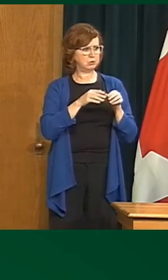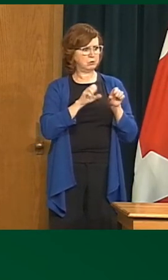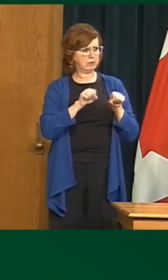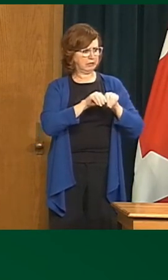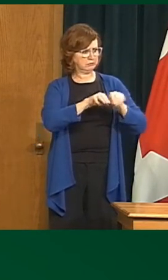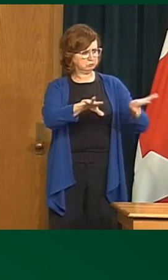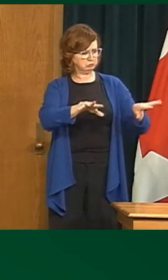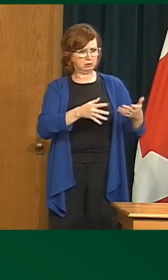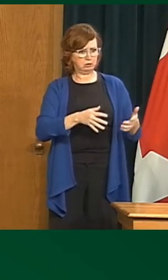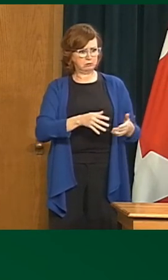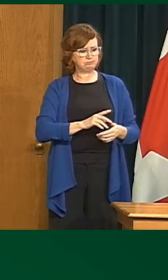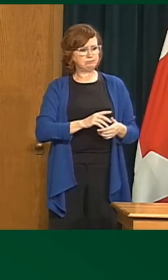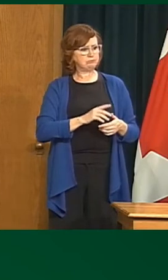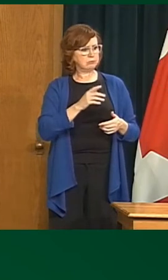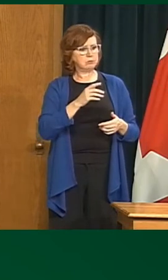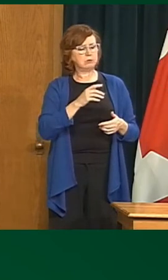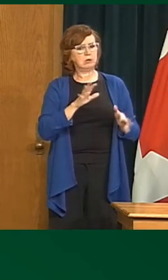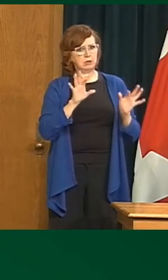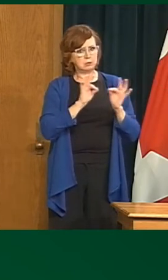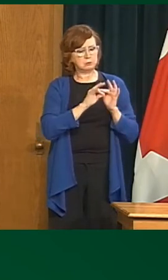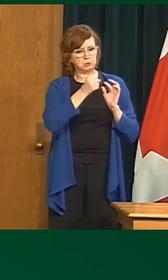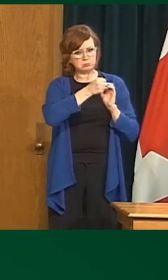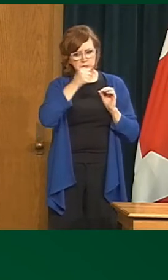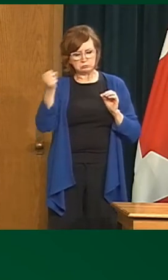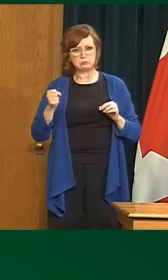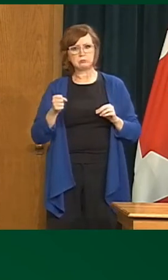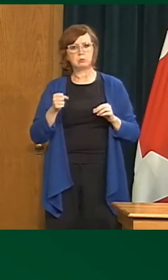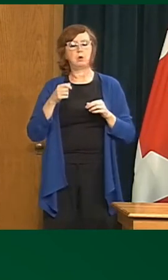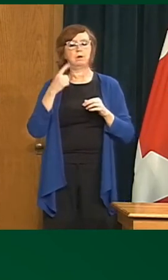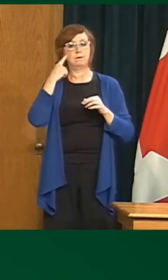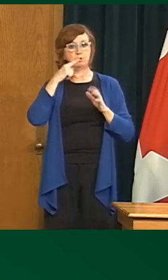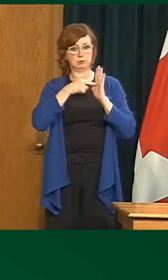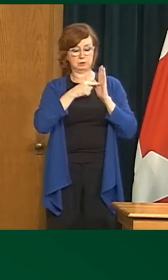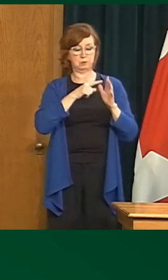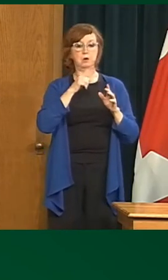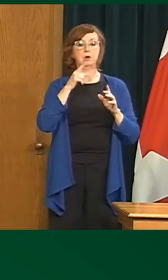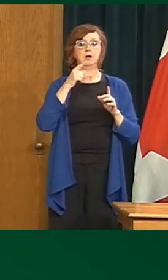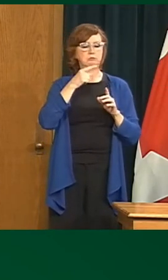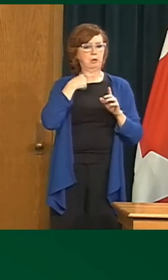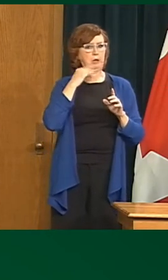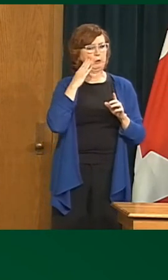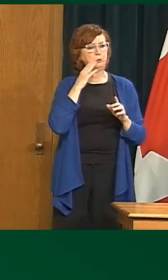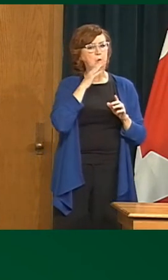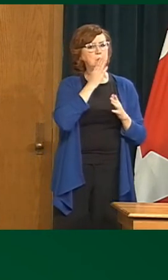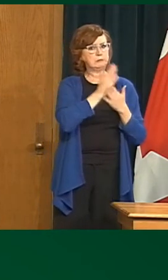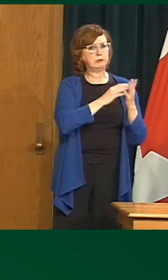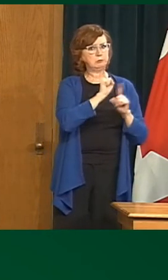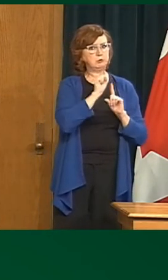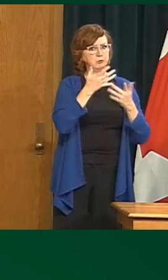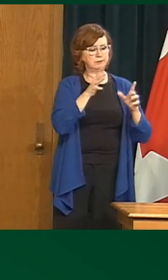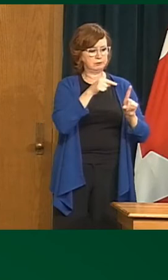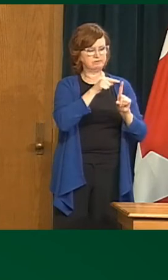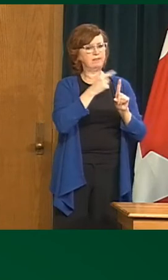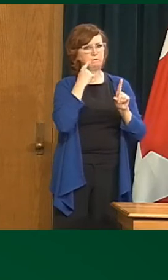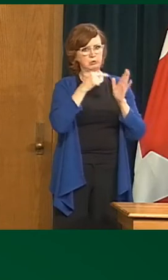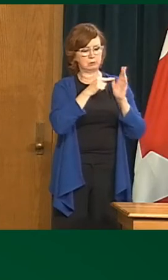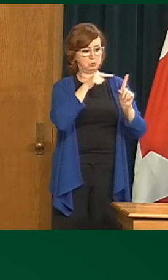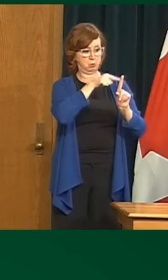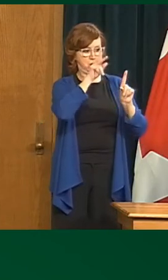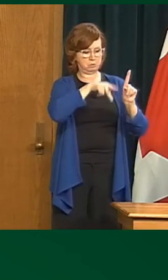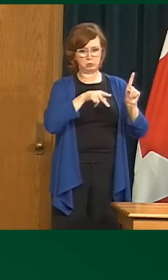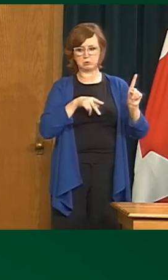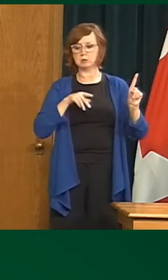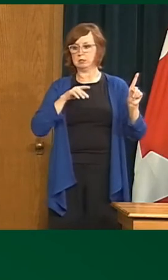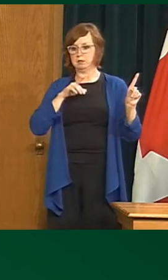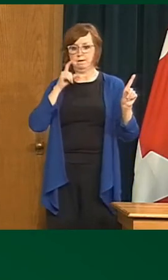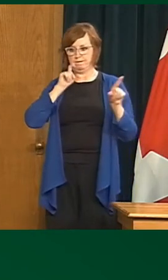typically, in the cases that I'm aware of, local police service is called to limit that individual's movement, and eventually